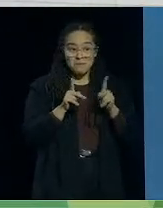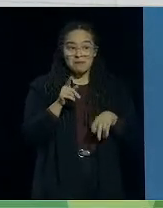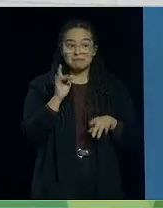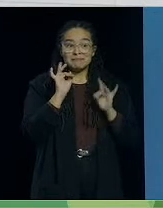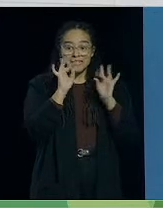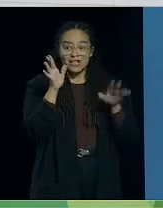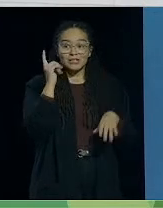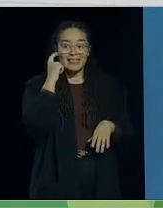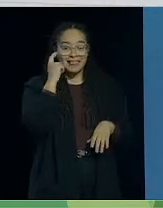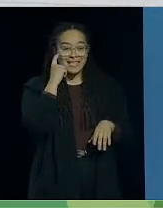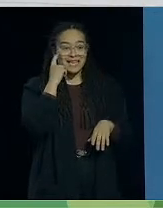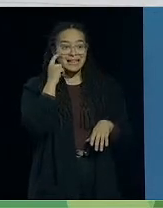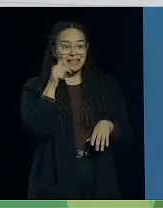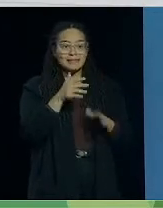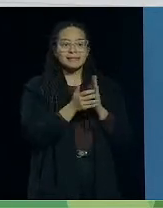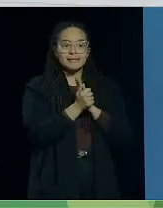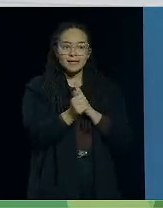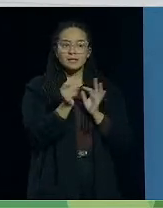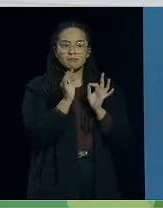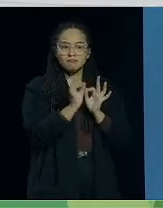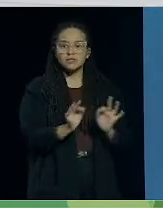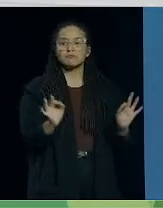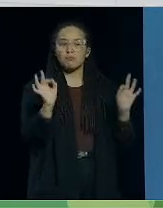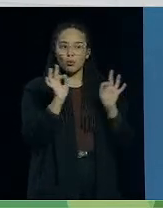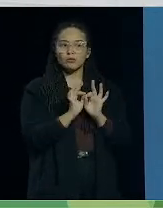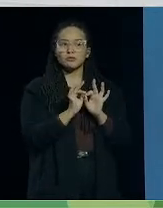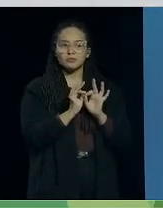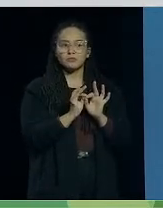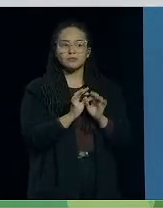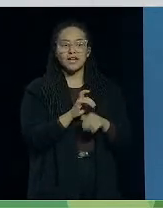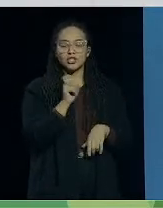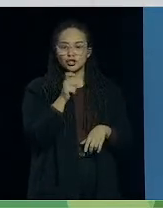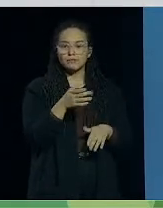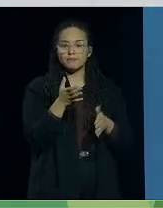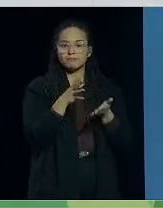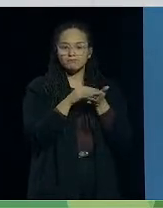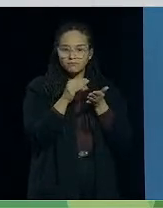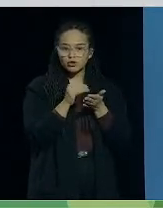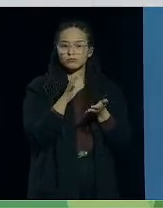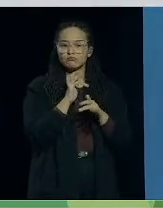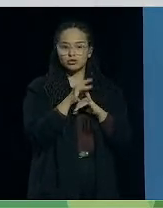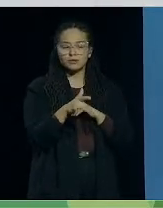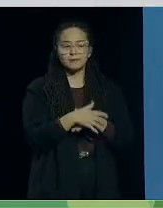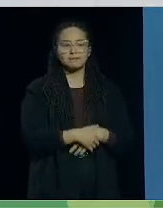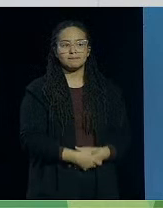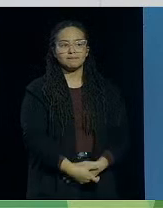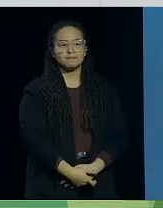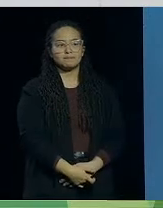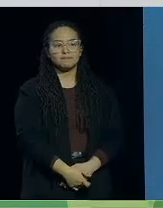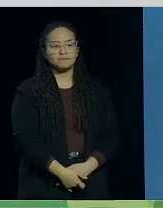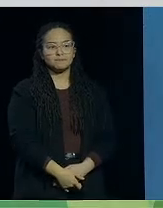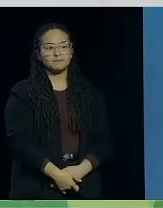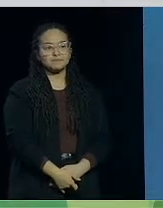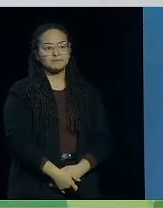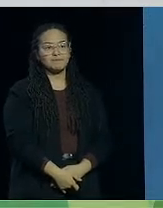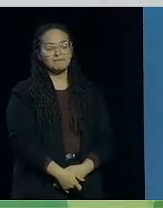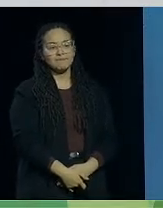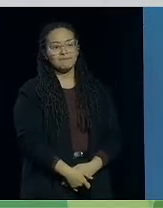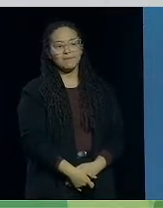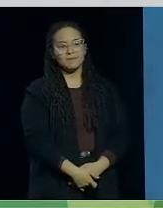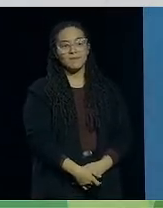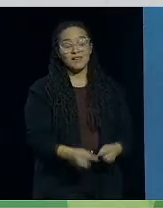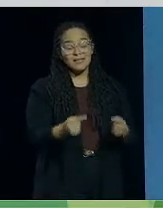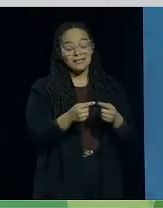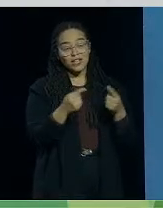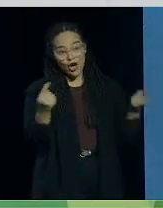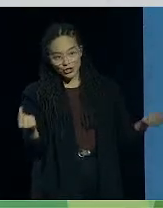people clearly think that such skills are increasingly fundamental and should be acquired early on already.